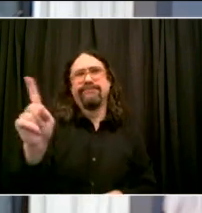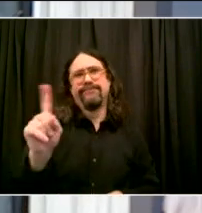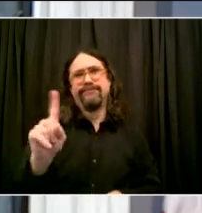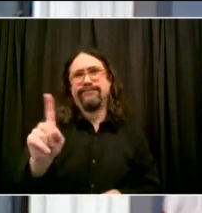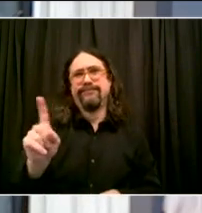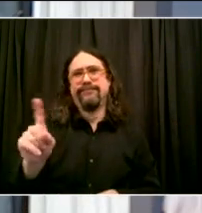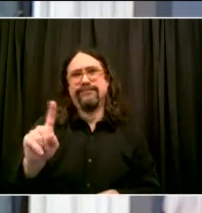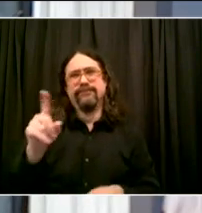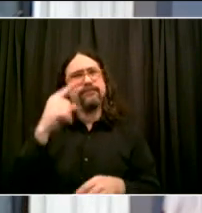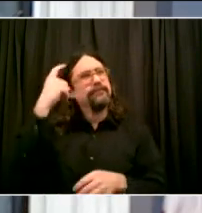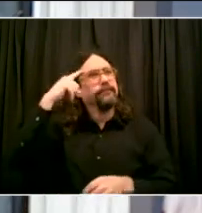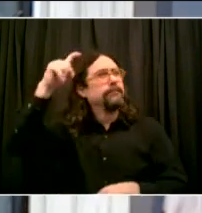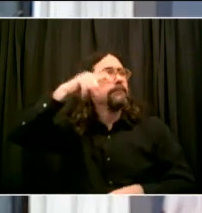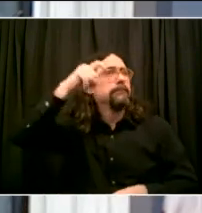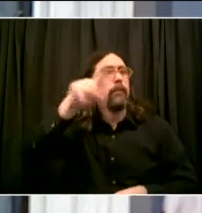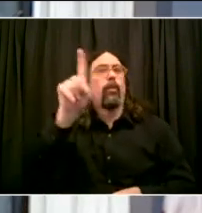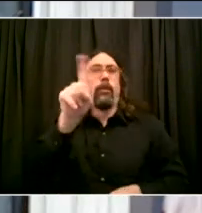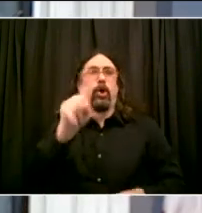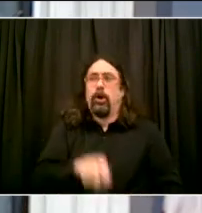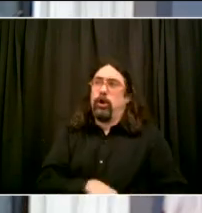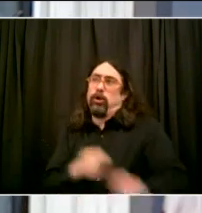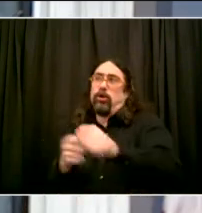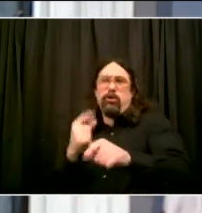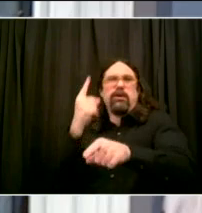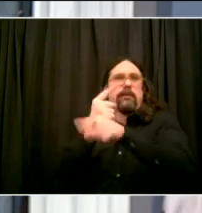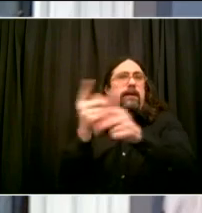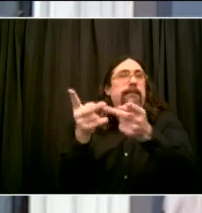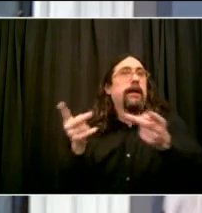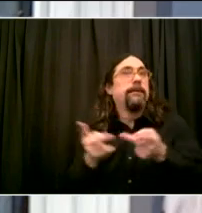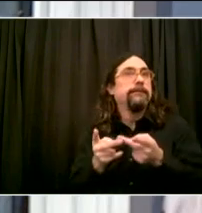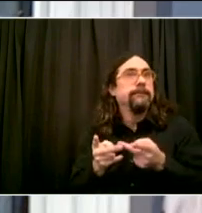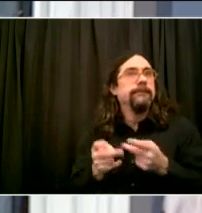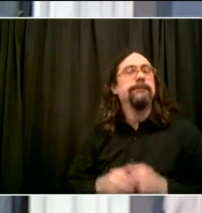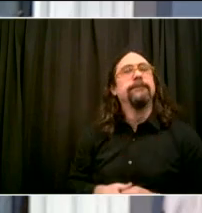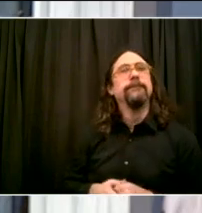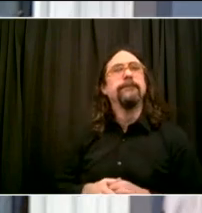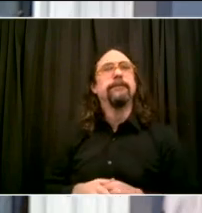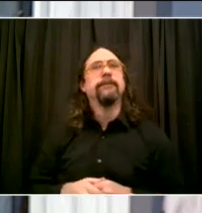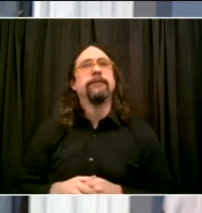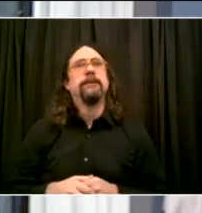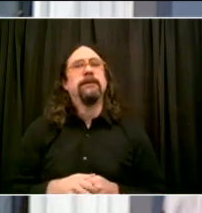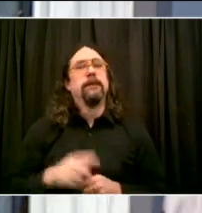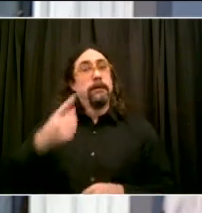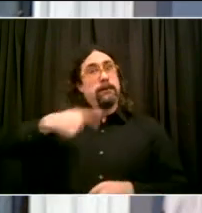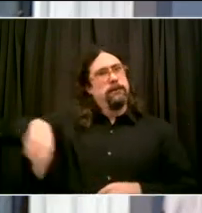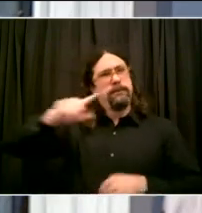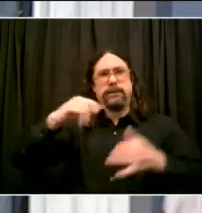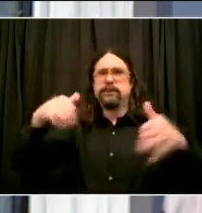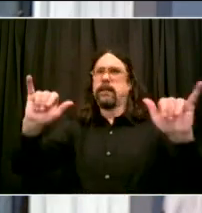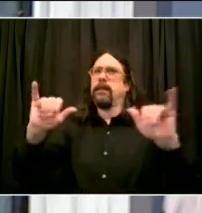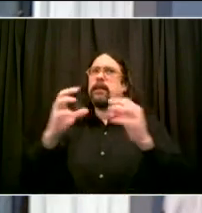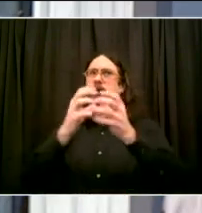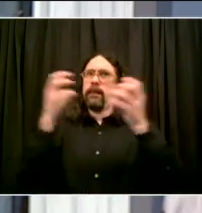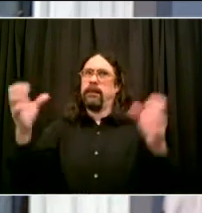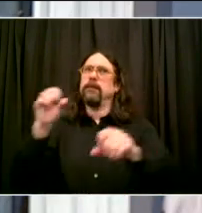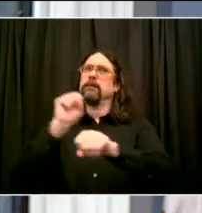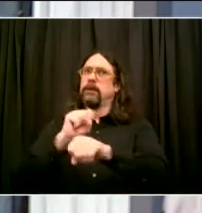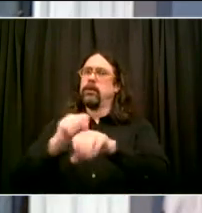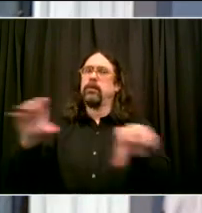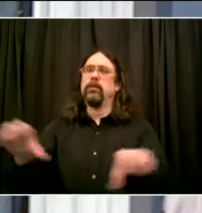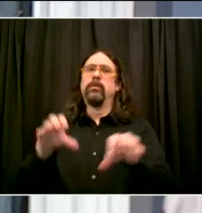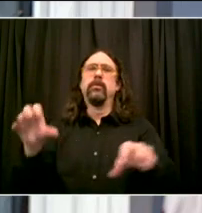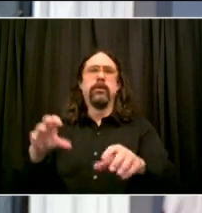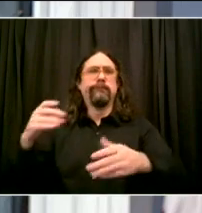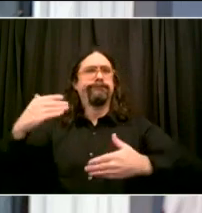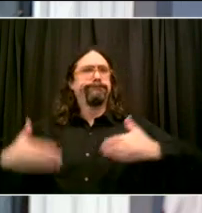the department, are very aware that we have a lot of work yet to be done. And some of the folks that are watching out today and just looking out as you observe the town, you're going to say, well, I could really